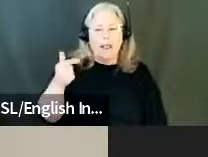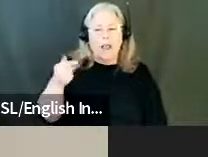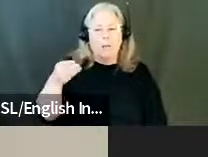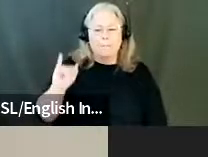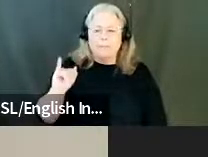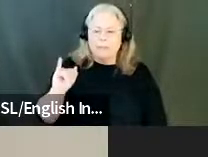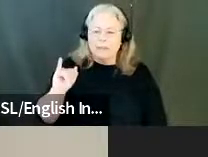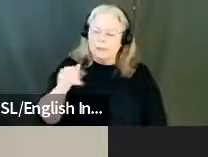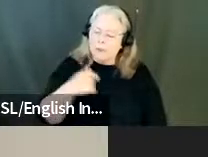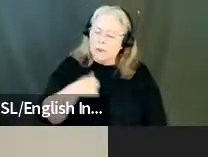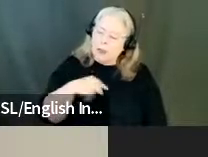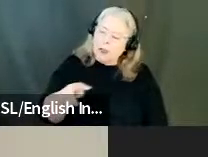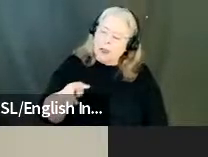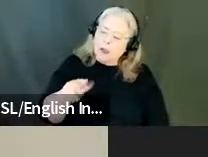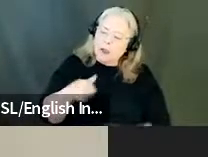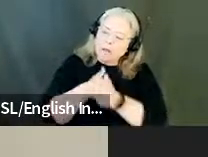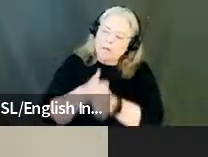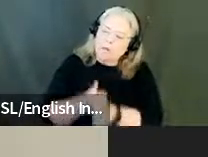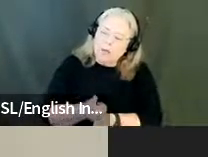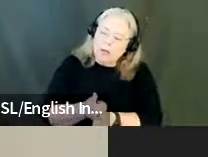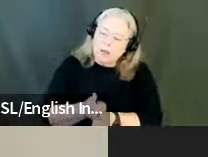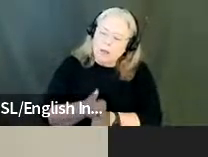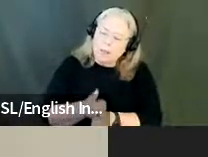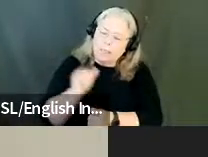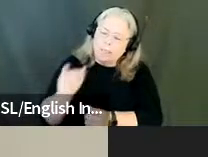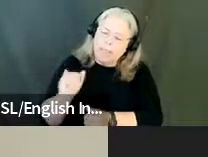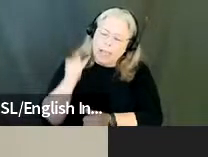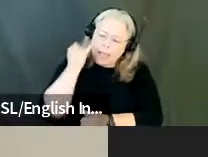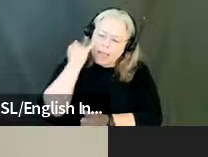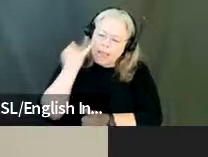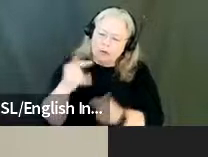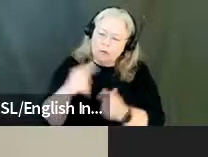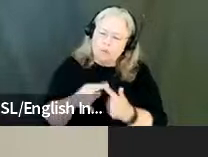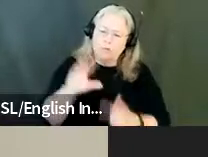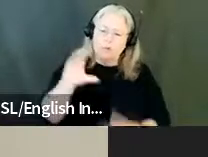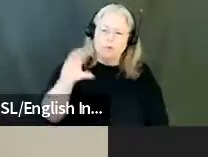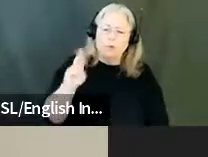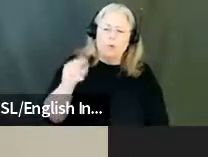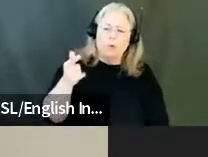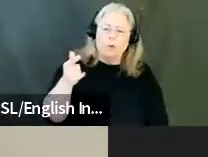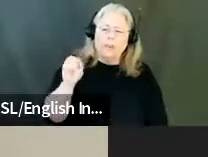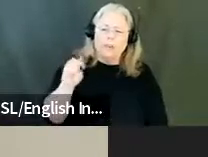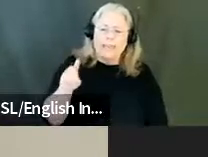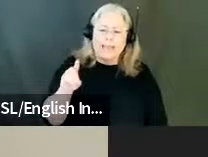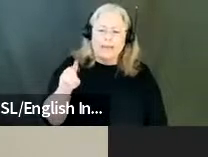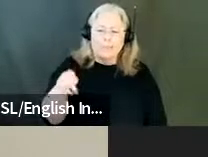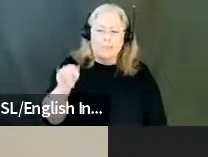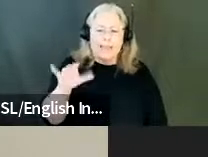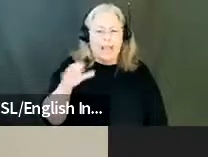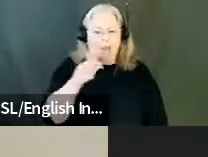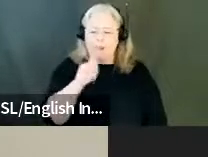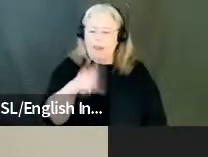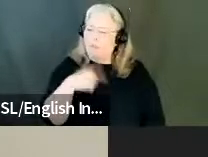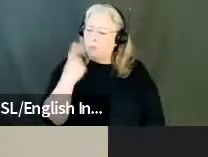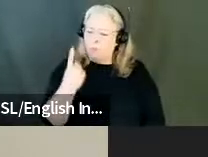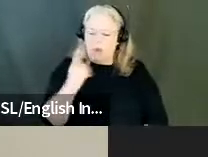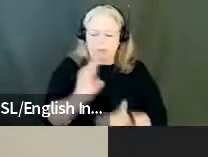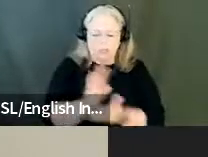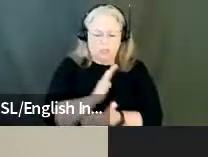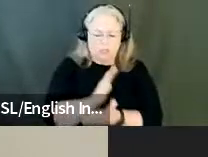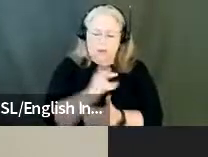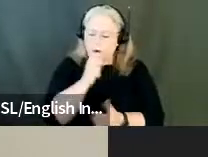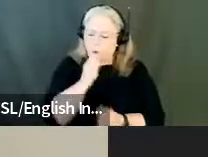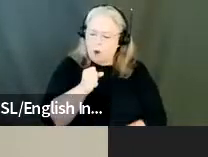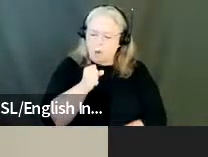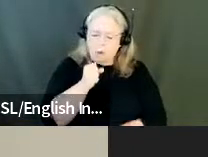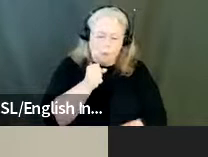apply origami principles to corrugated plastic? And what if I only had one sheet and I didn't want to throw anything away? What